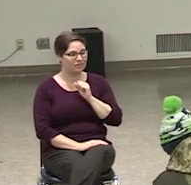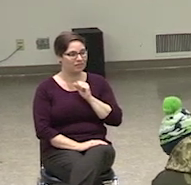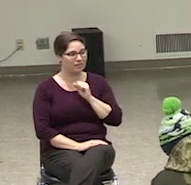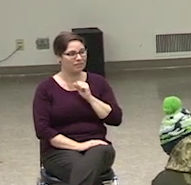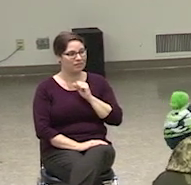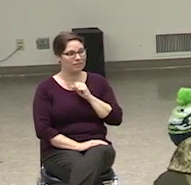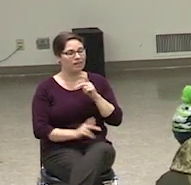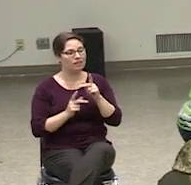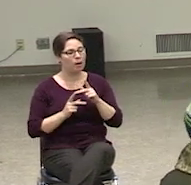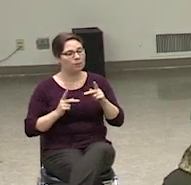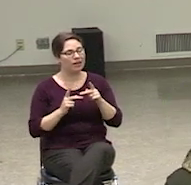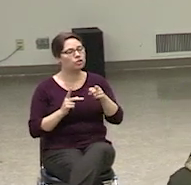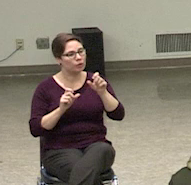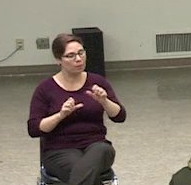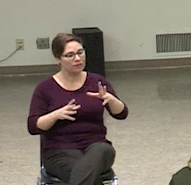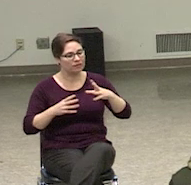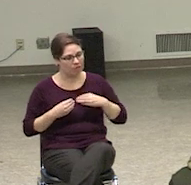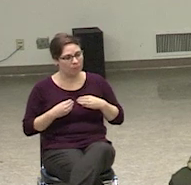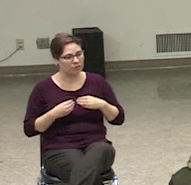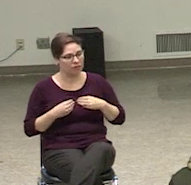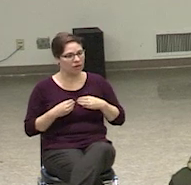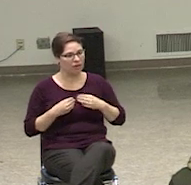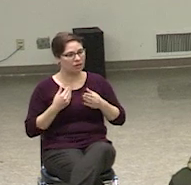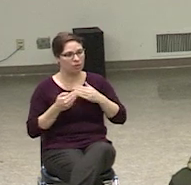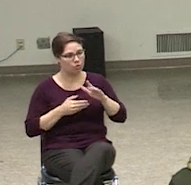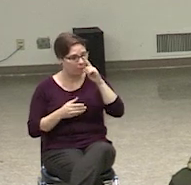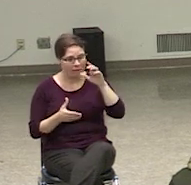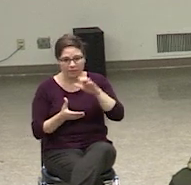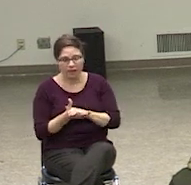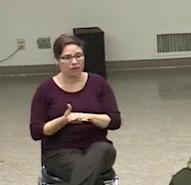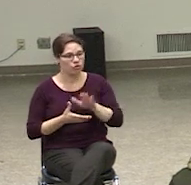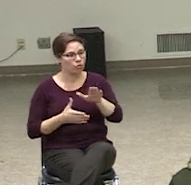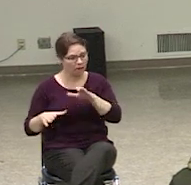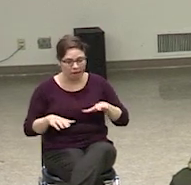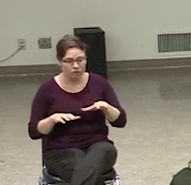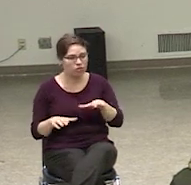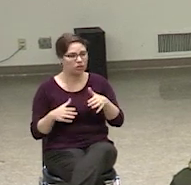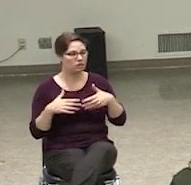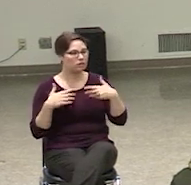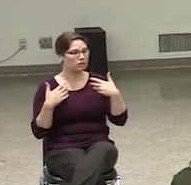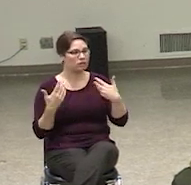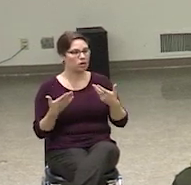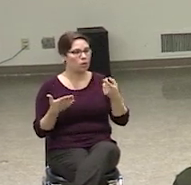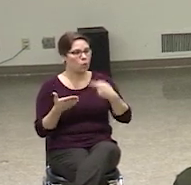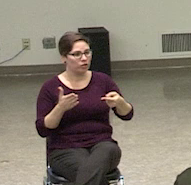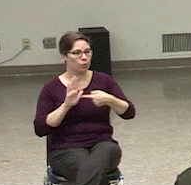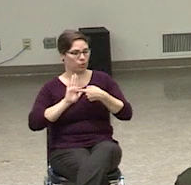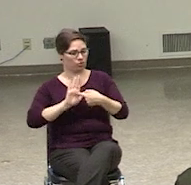A place that you can be accepted for what you believe, how you act, what you